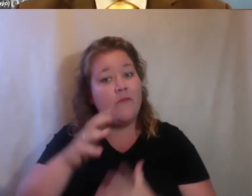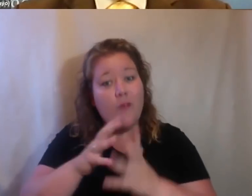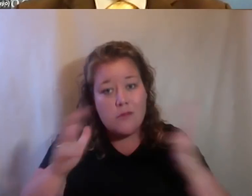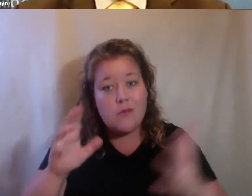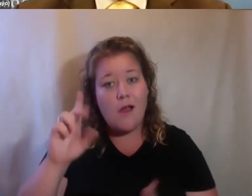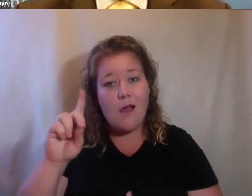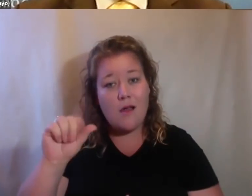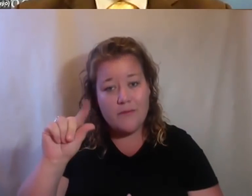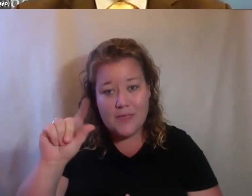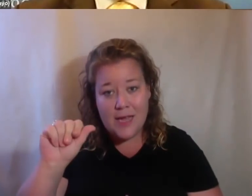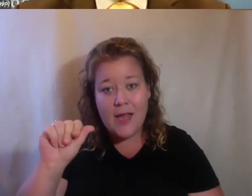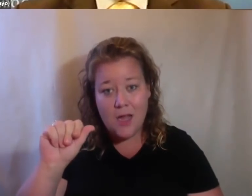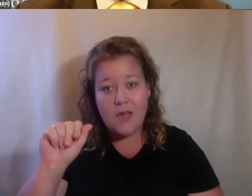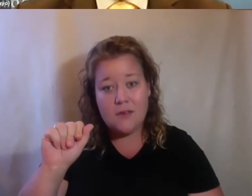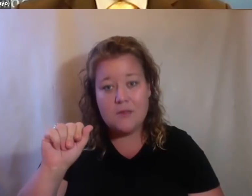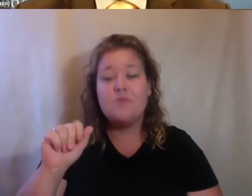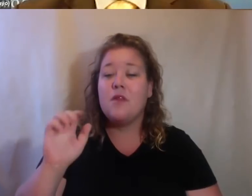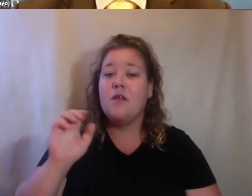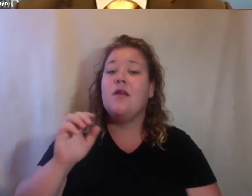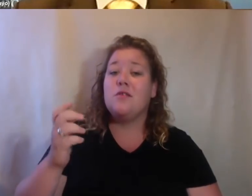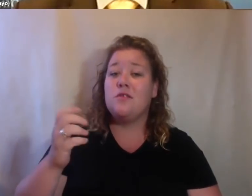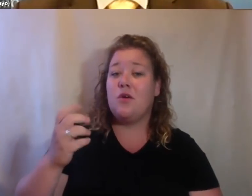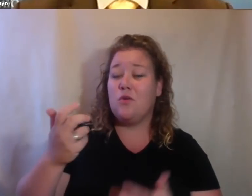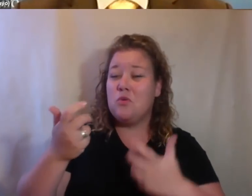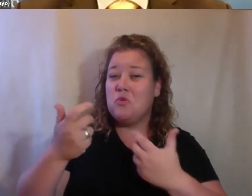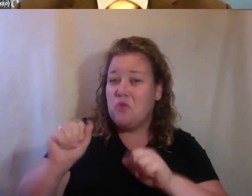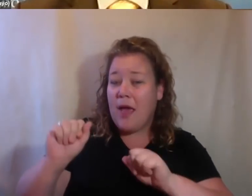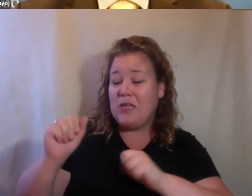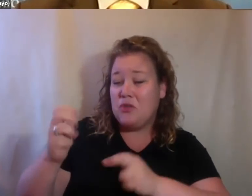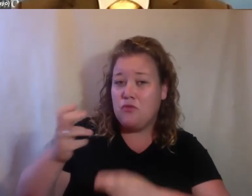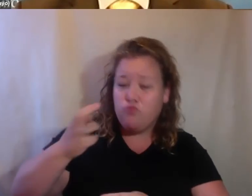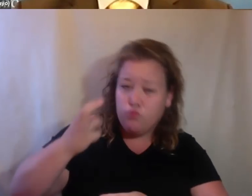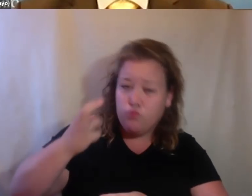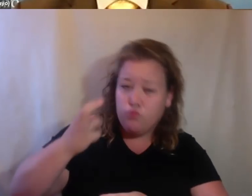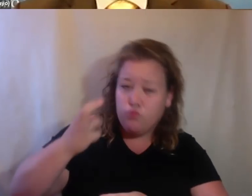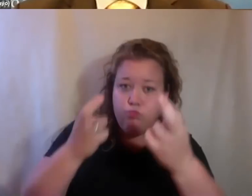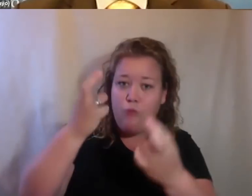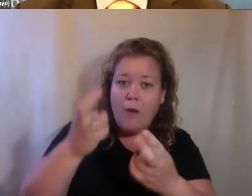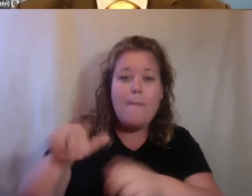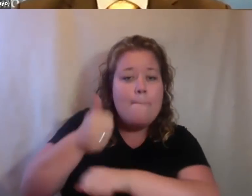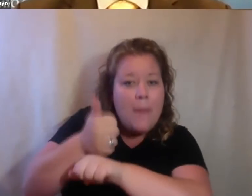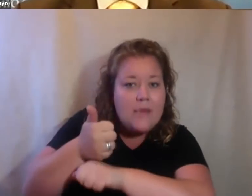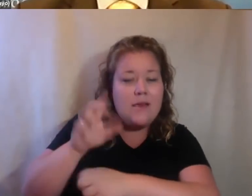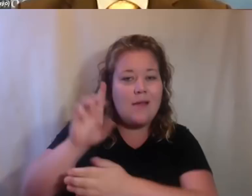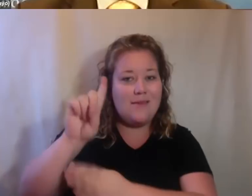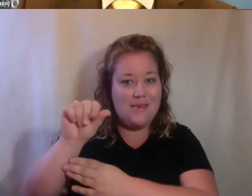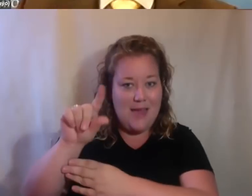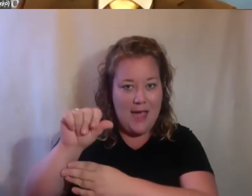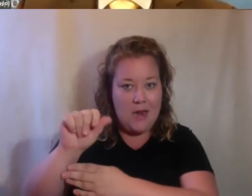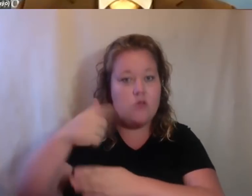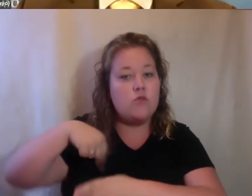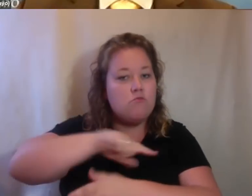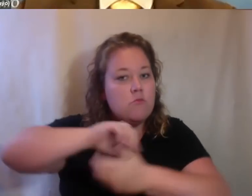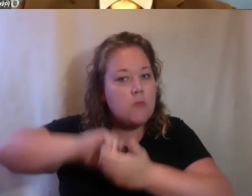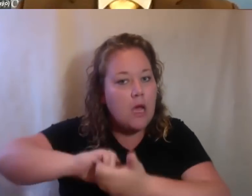really supports the recommendations that the collaborative will make together going forward for our community. And one